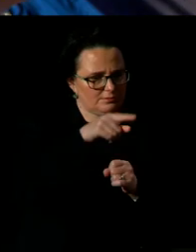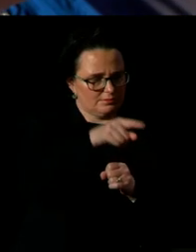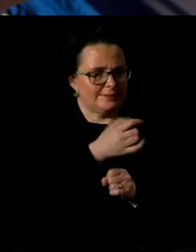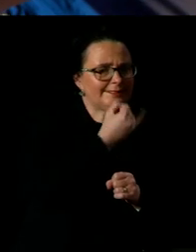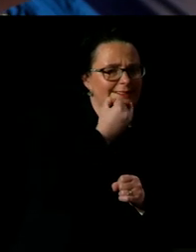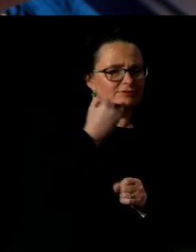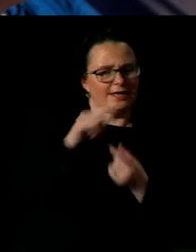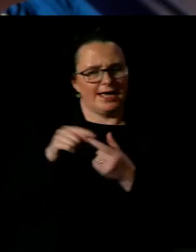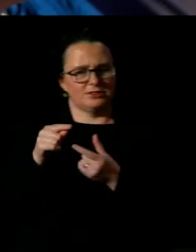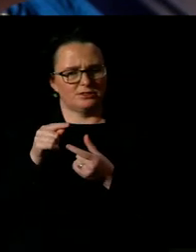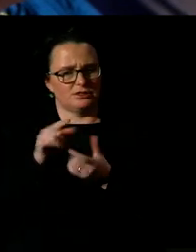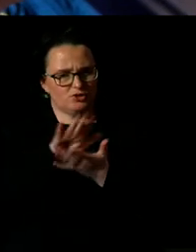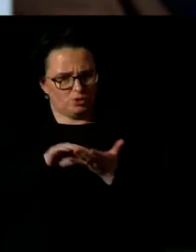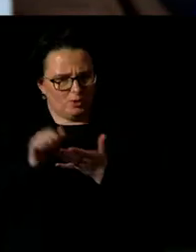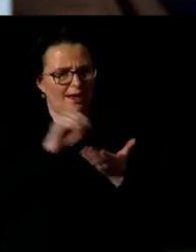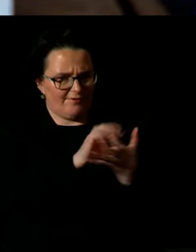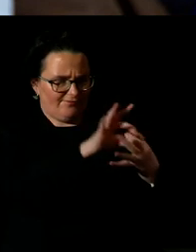Shoah.